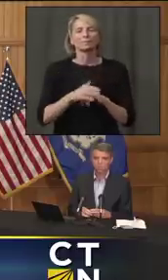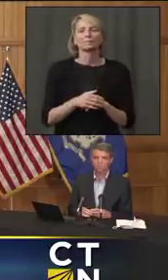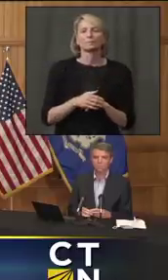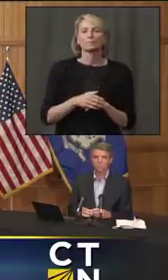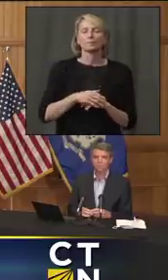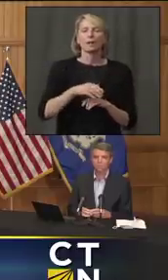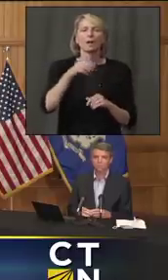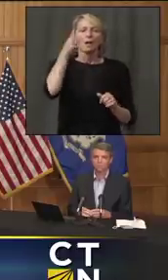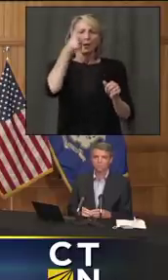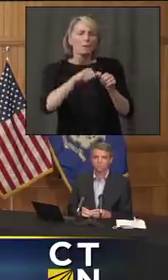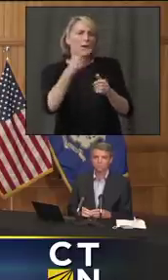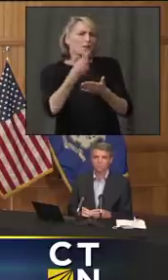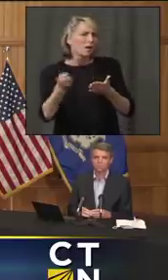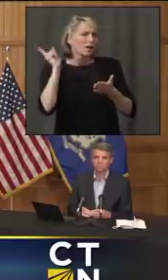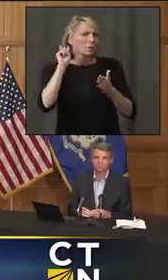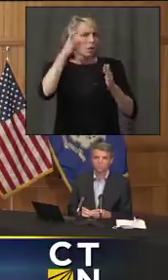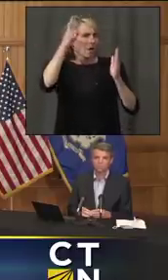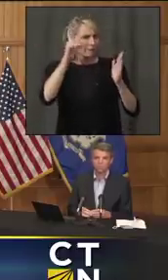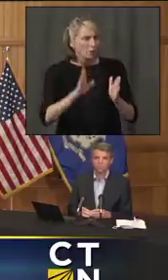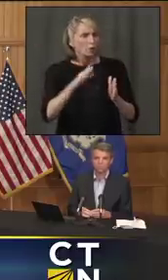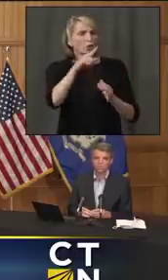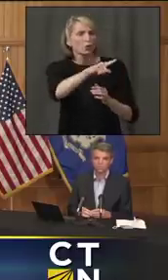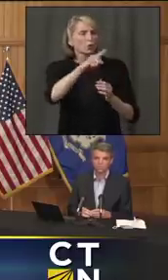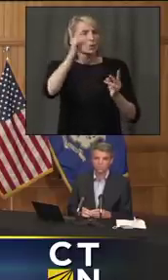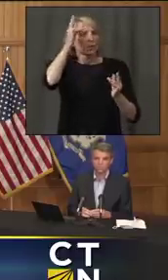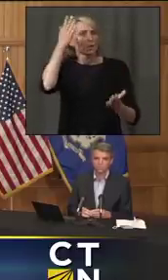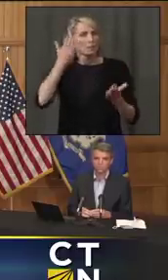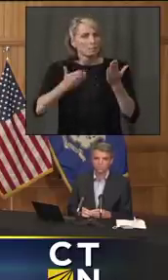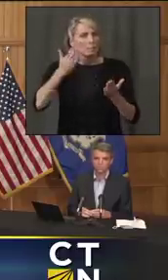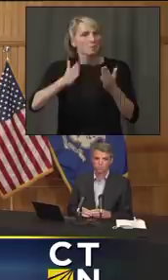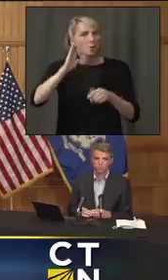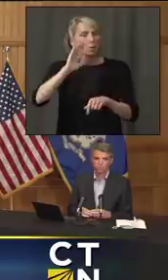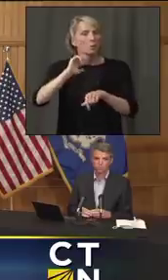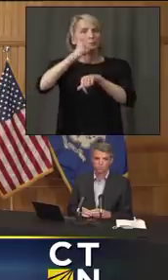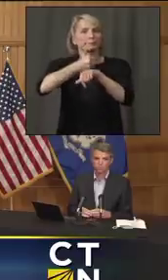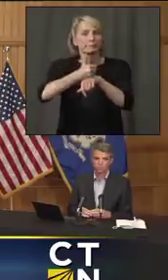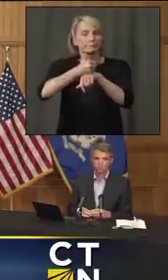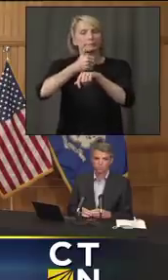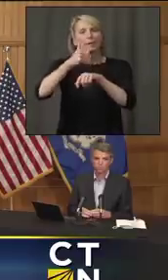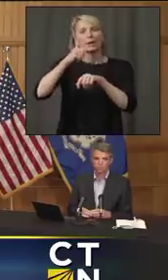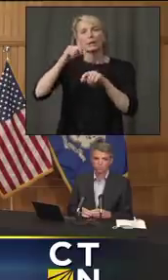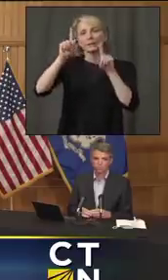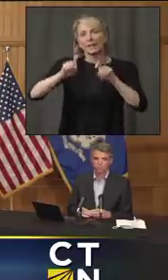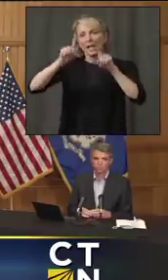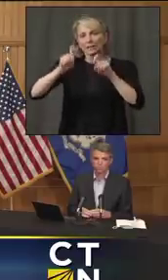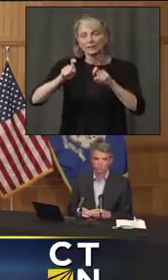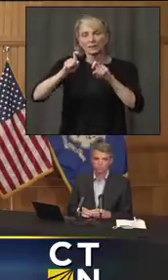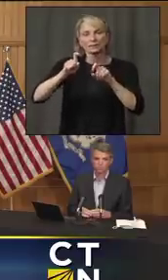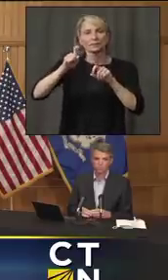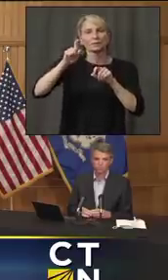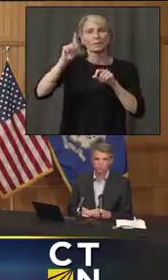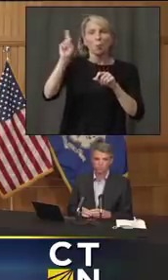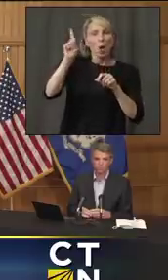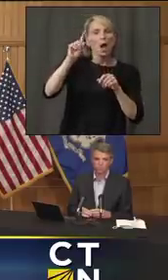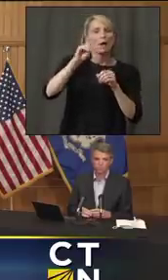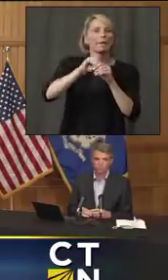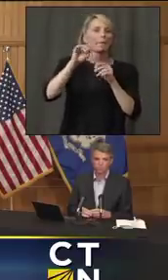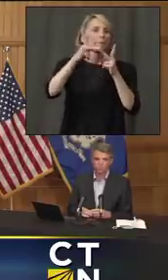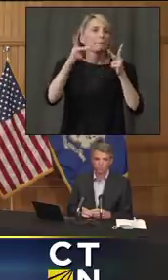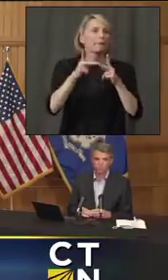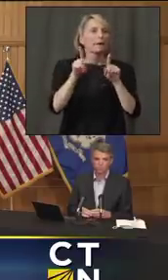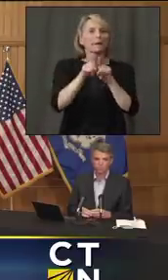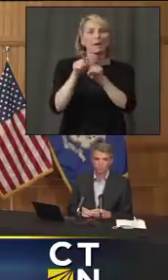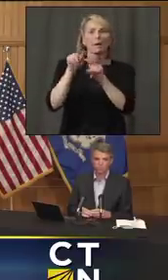you were considering creating testing sites at transportation hubs like Bradley. What's the status of that plan?